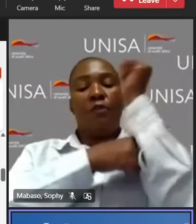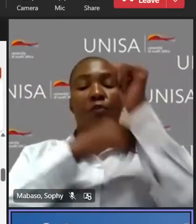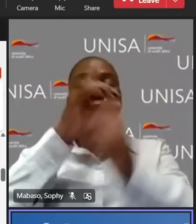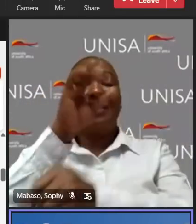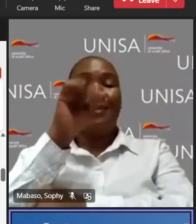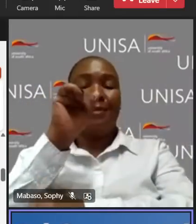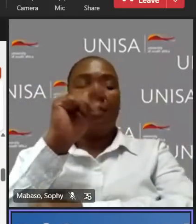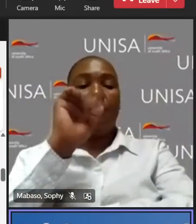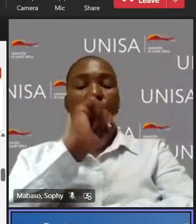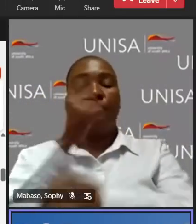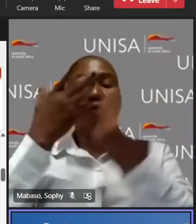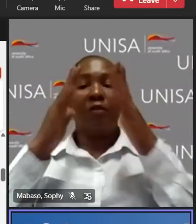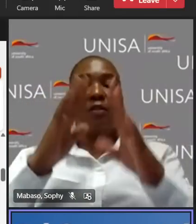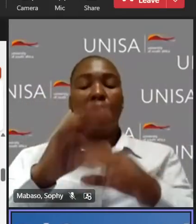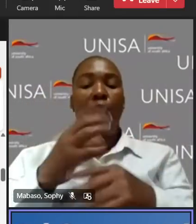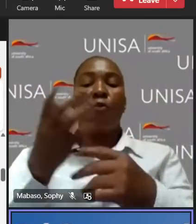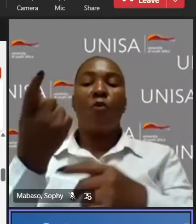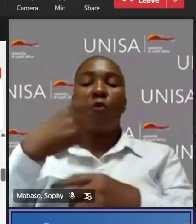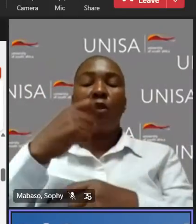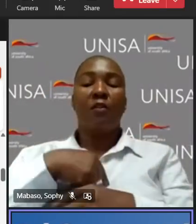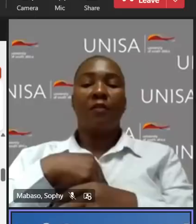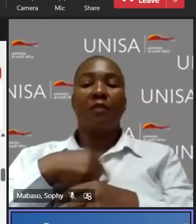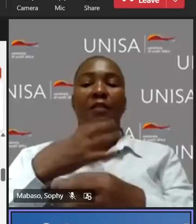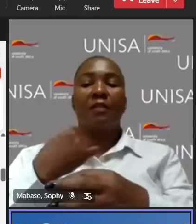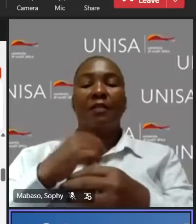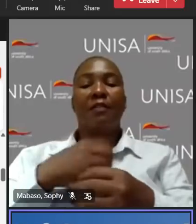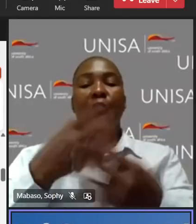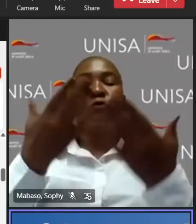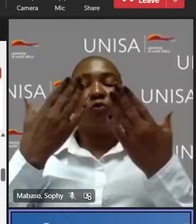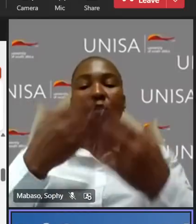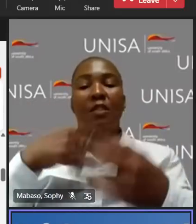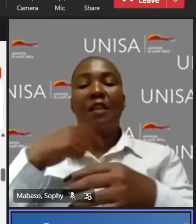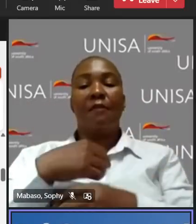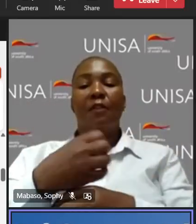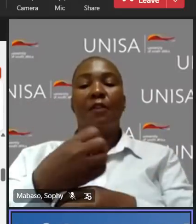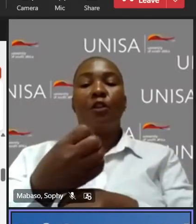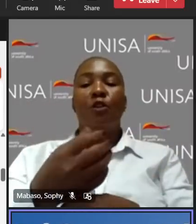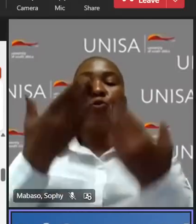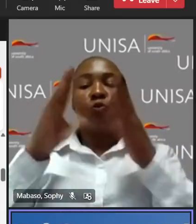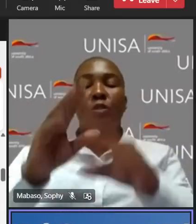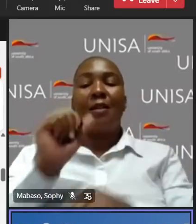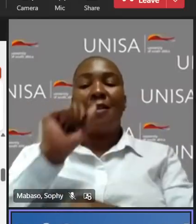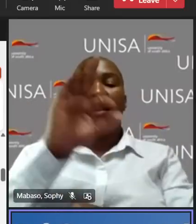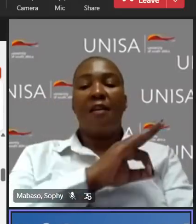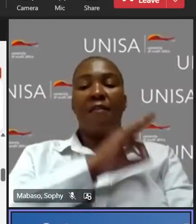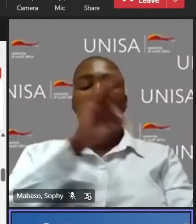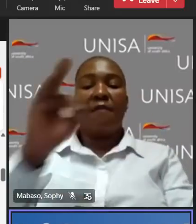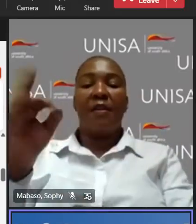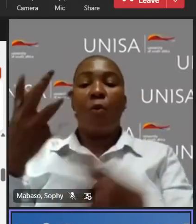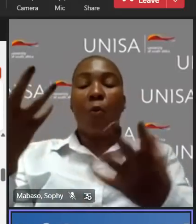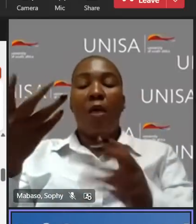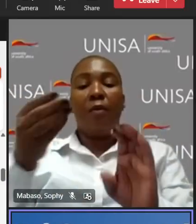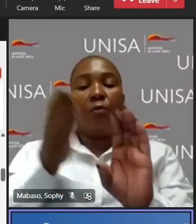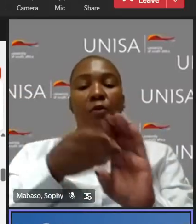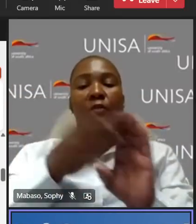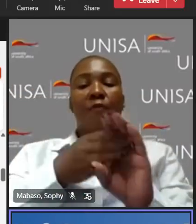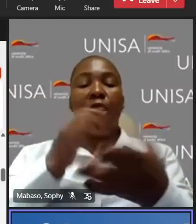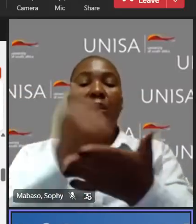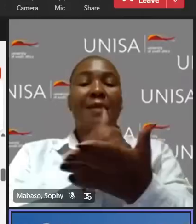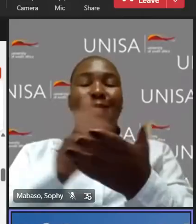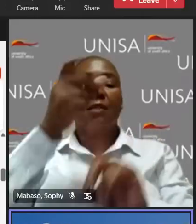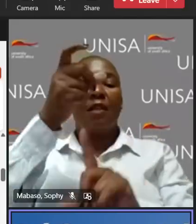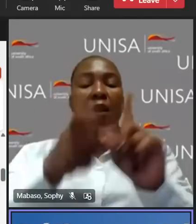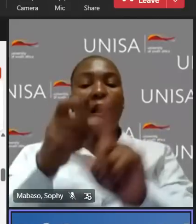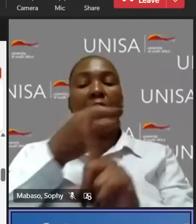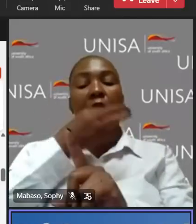also call ourselves Student Affairs in the portfolio of the Registrar. And as I mentioned,